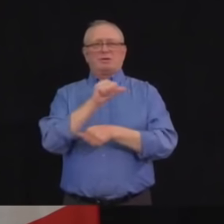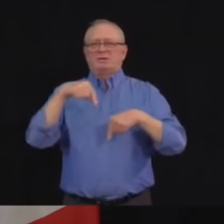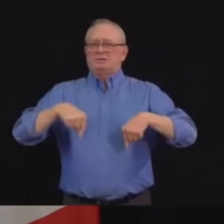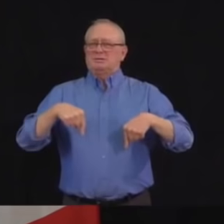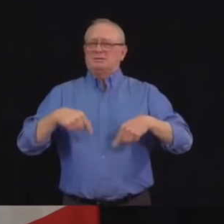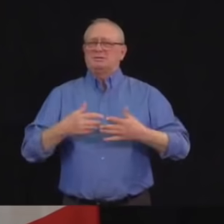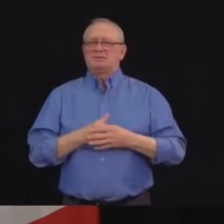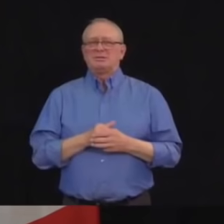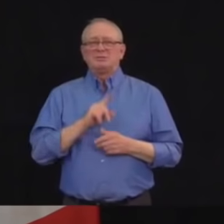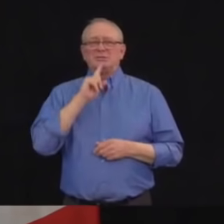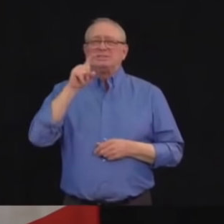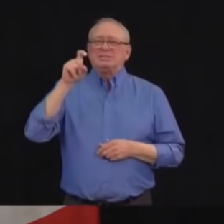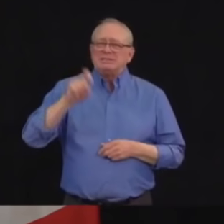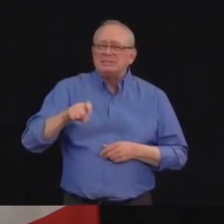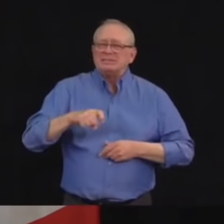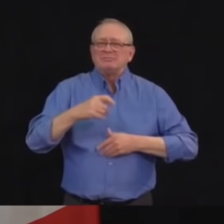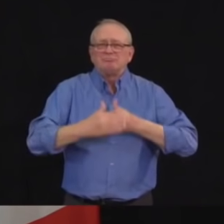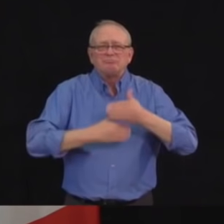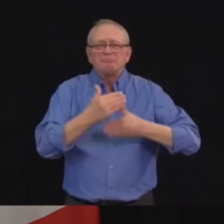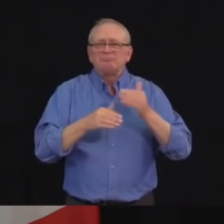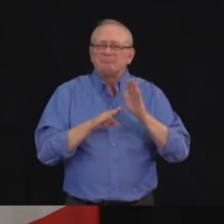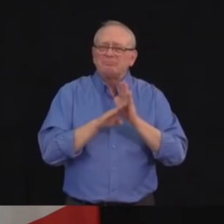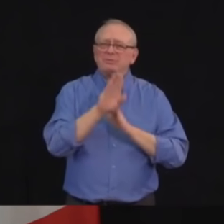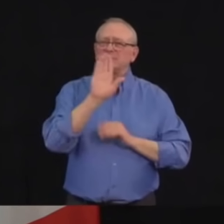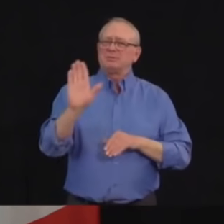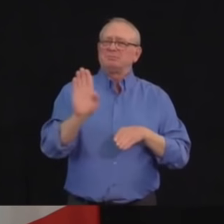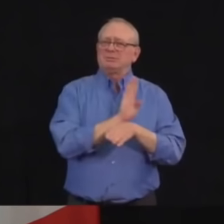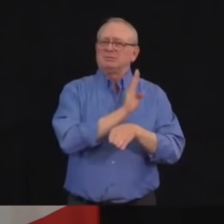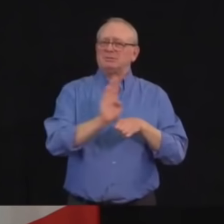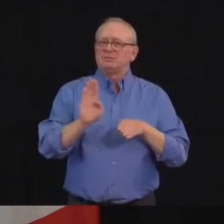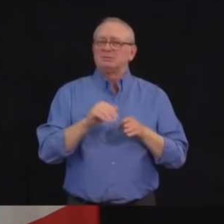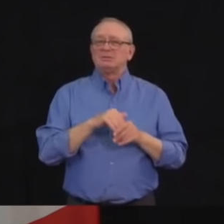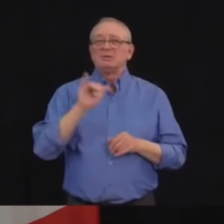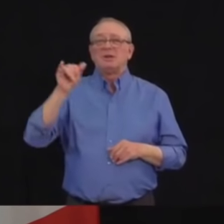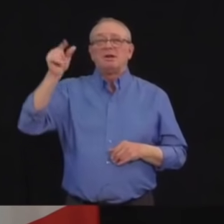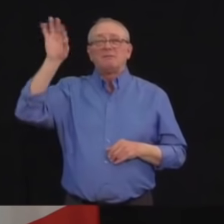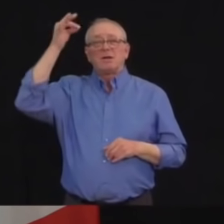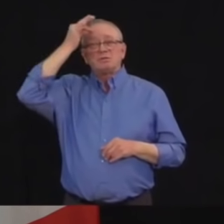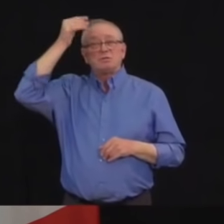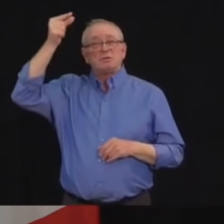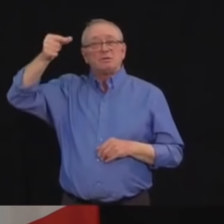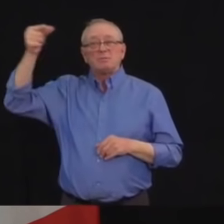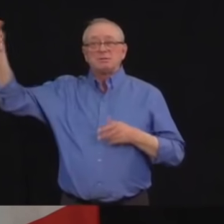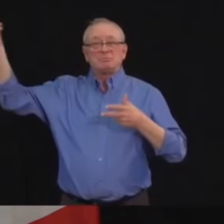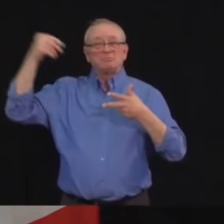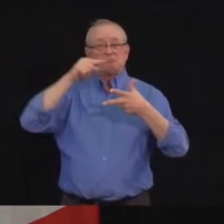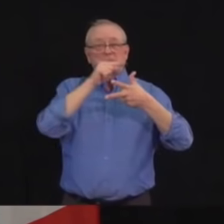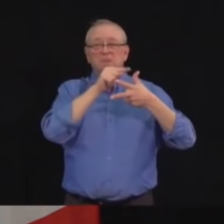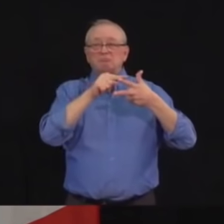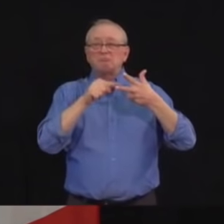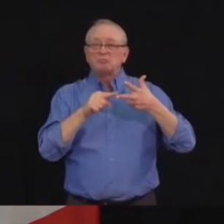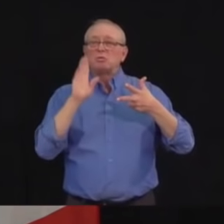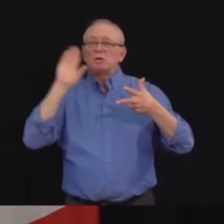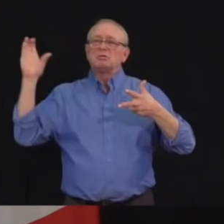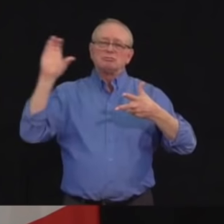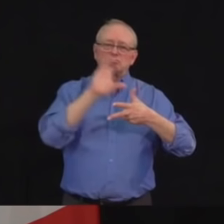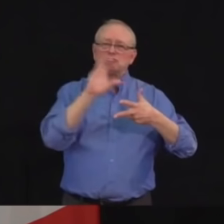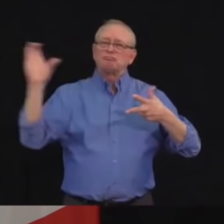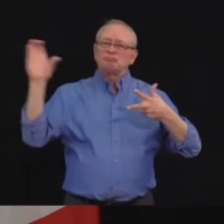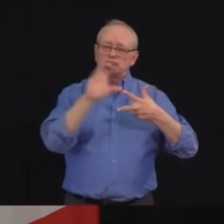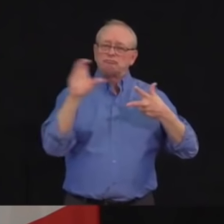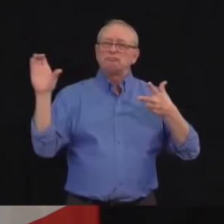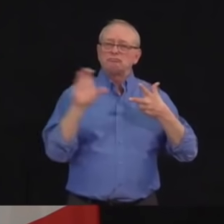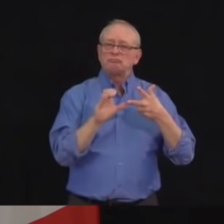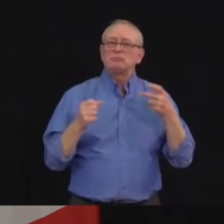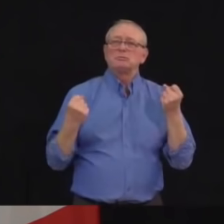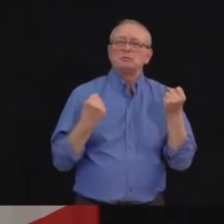These three measures combined, I think, are very good news when we so desperately need it in this province's